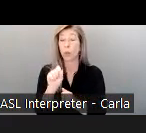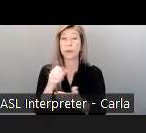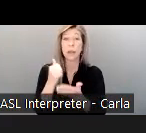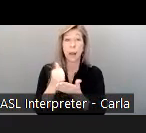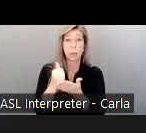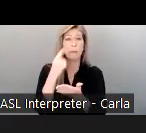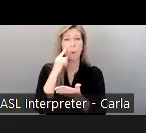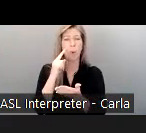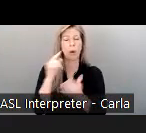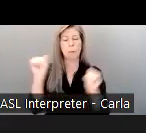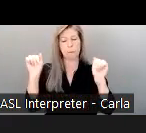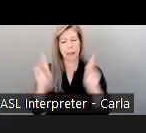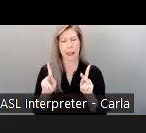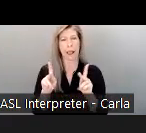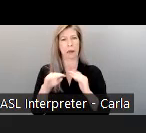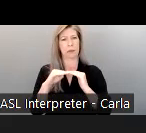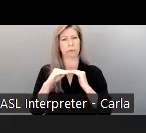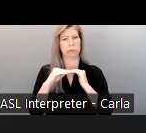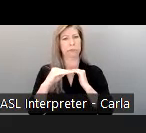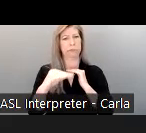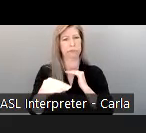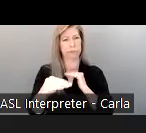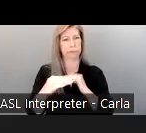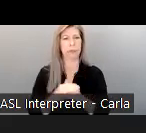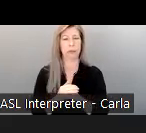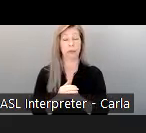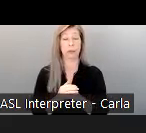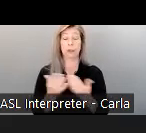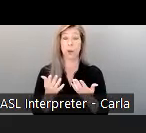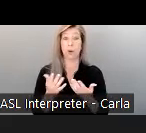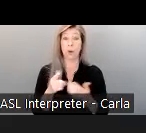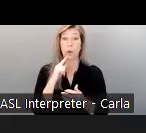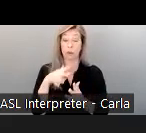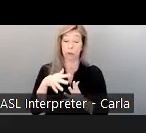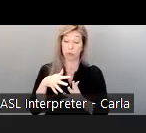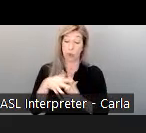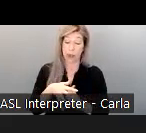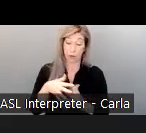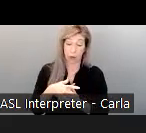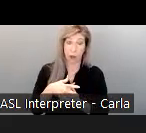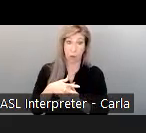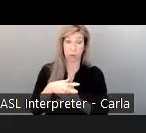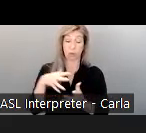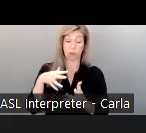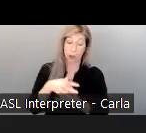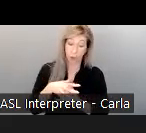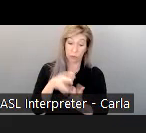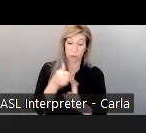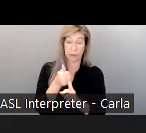So grounding and orienting is one way to come back into your window. These are